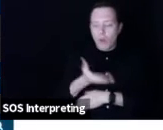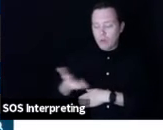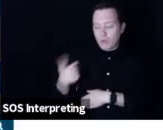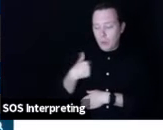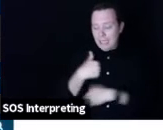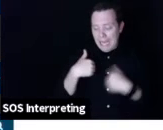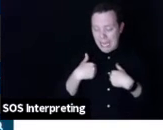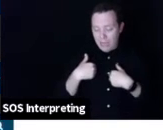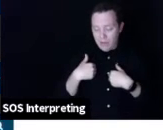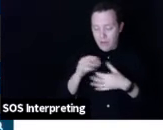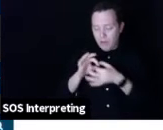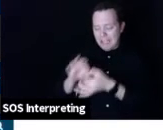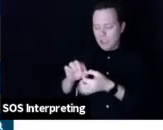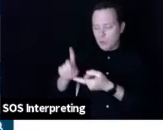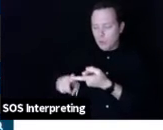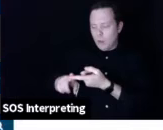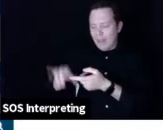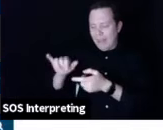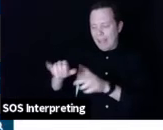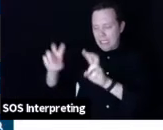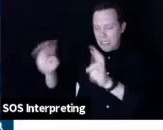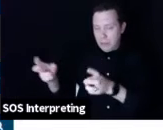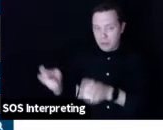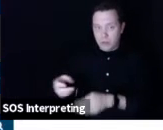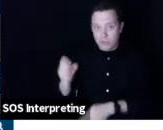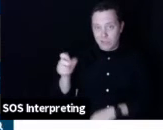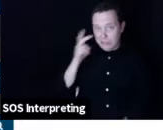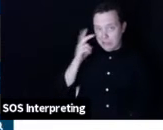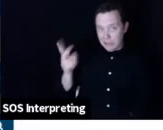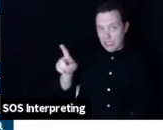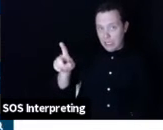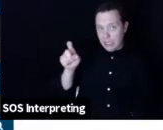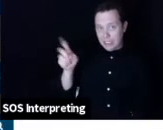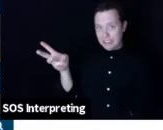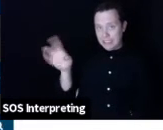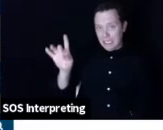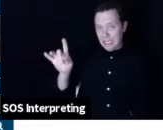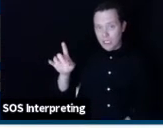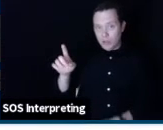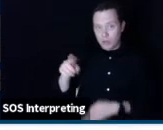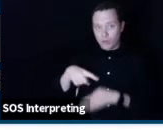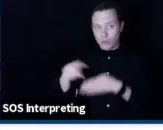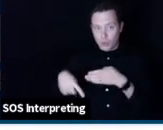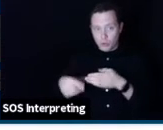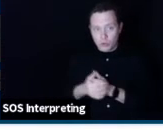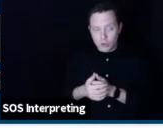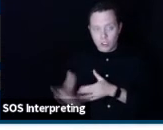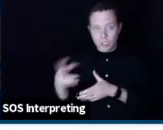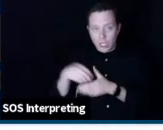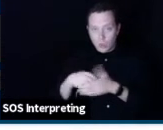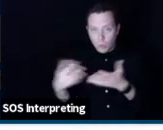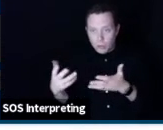topic. So you'll see 168 results here, and these include